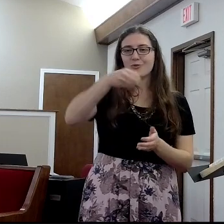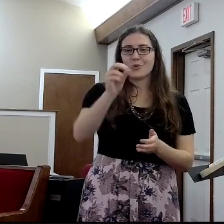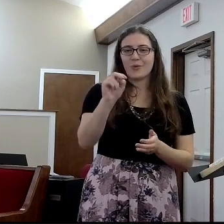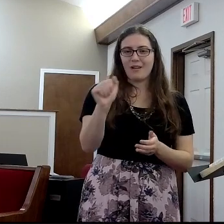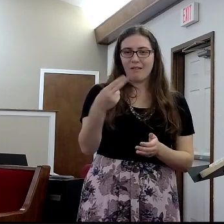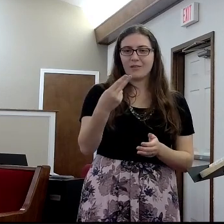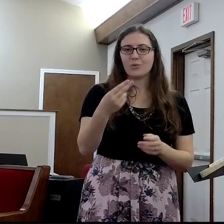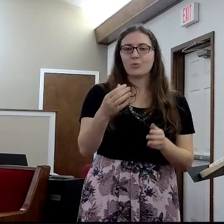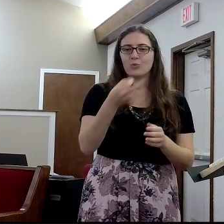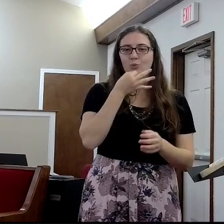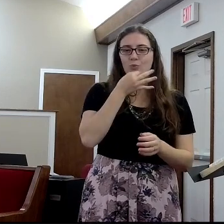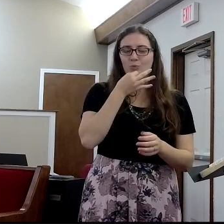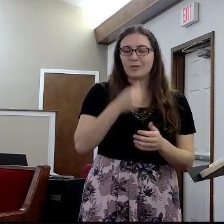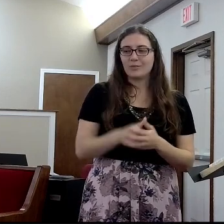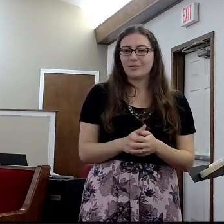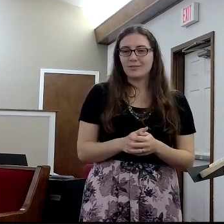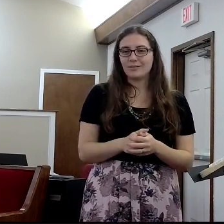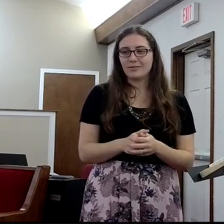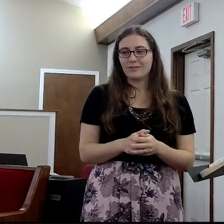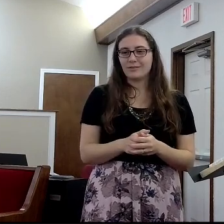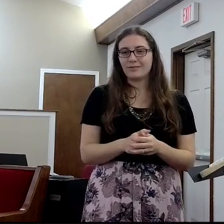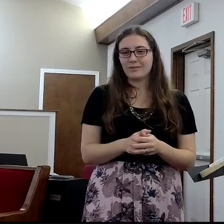Hold your place in Jonah. We're coming back.